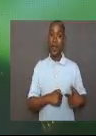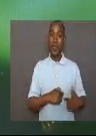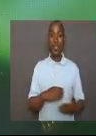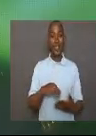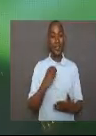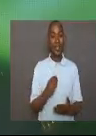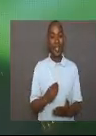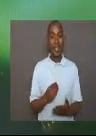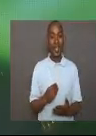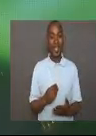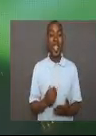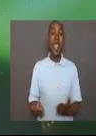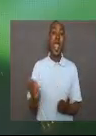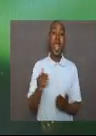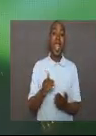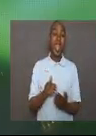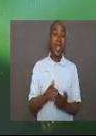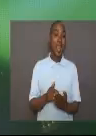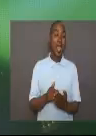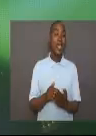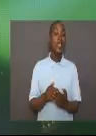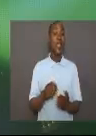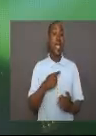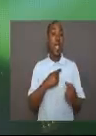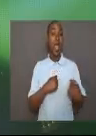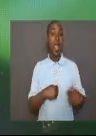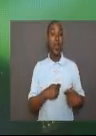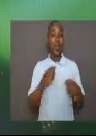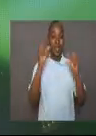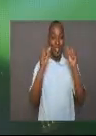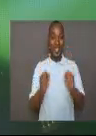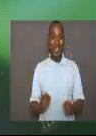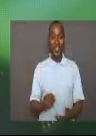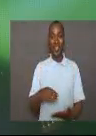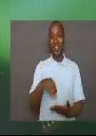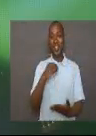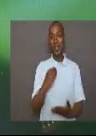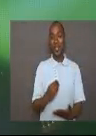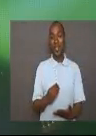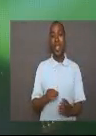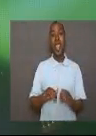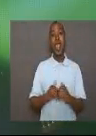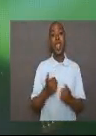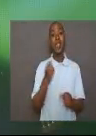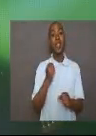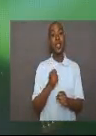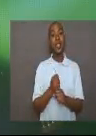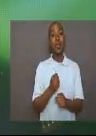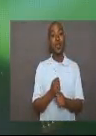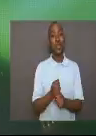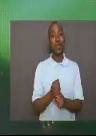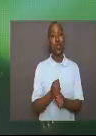We studied the structures of the heart and discussed how they function as